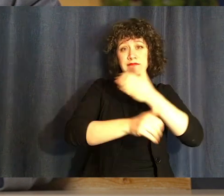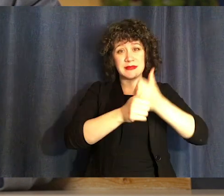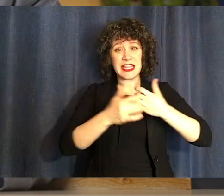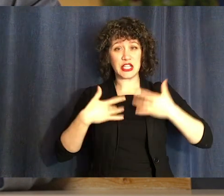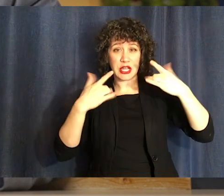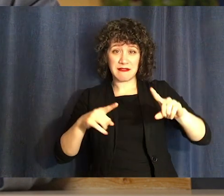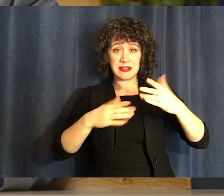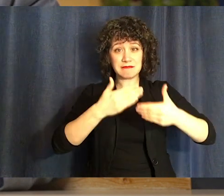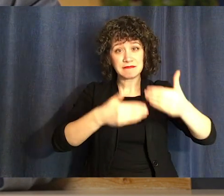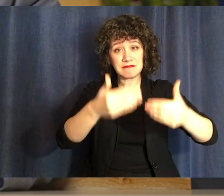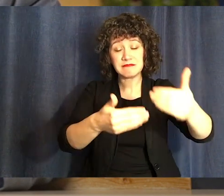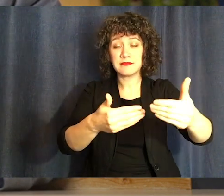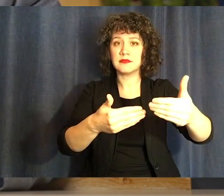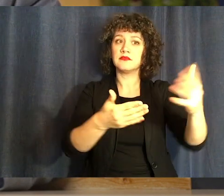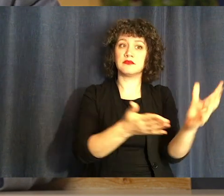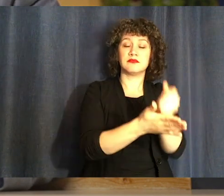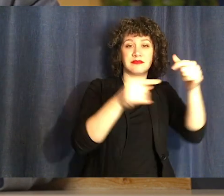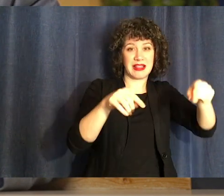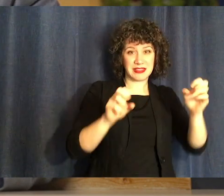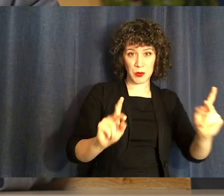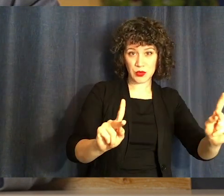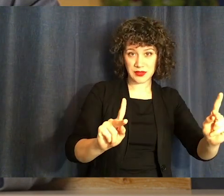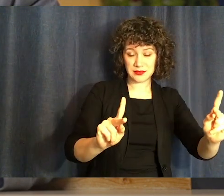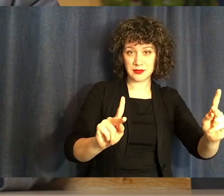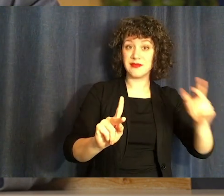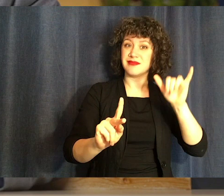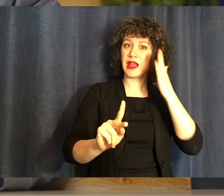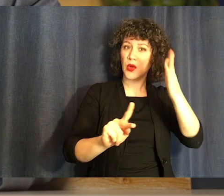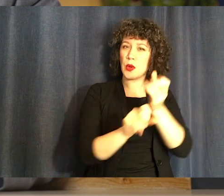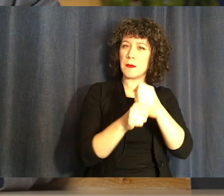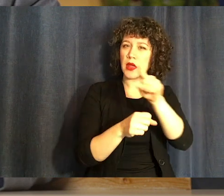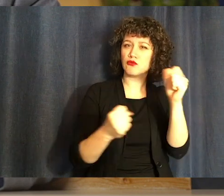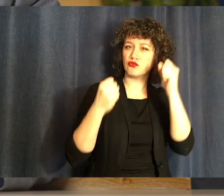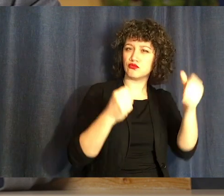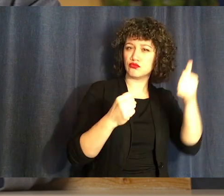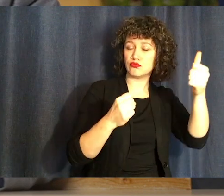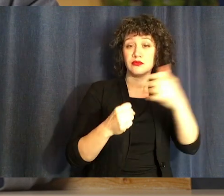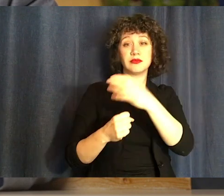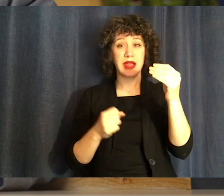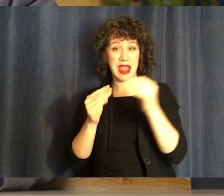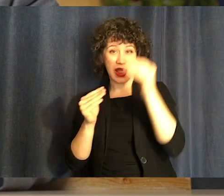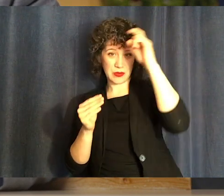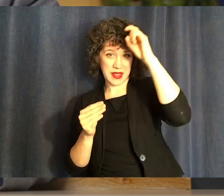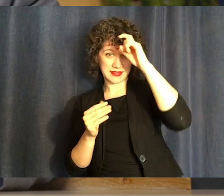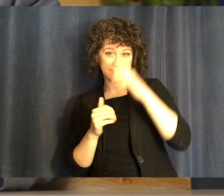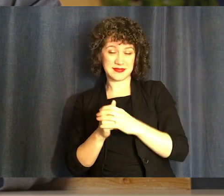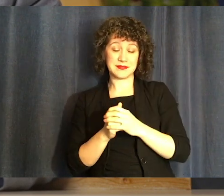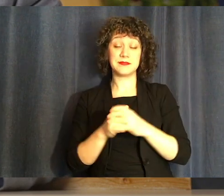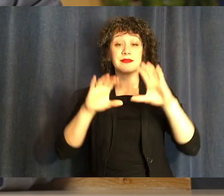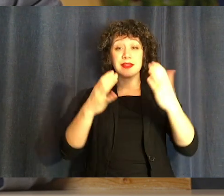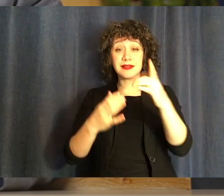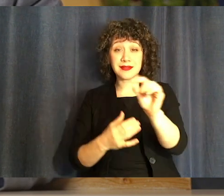these opportunities. They will not only make you stronger, but they will make you wiser as well. Class of 2020,